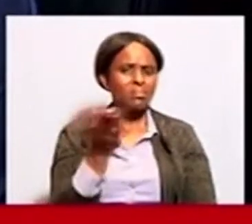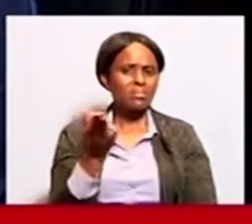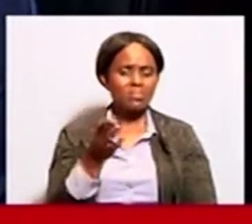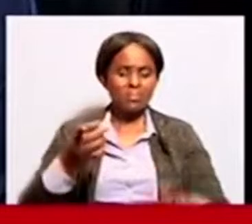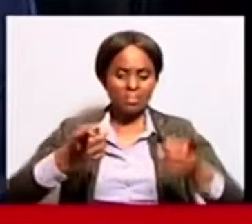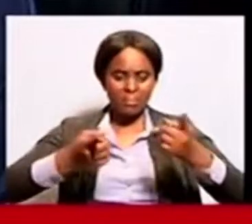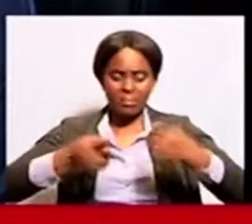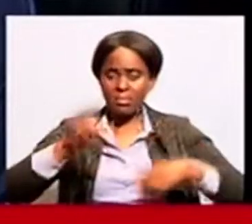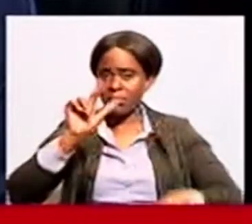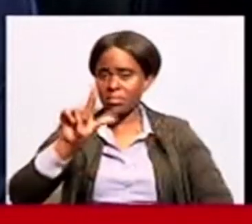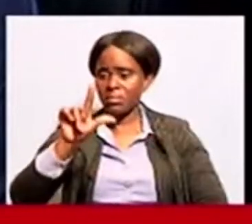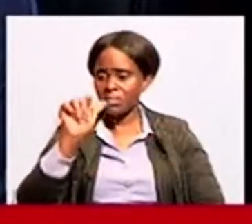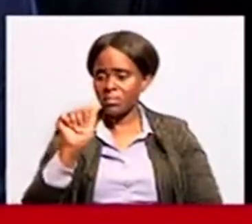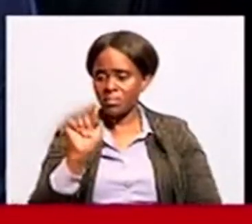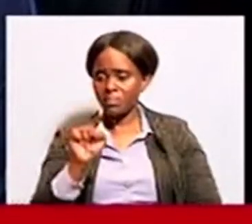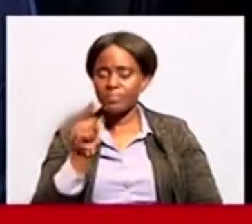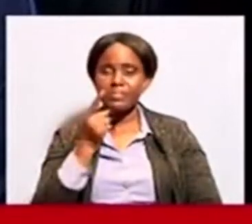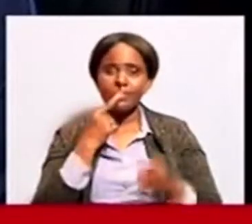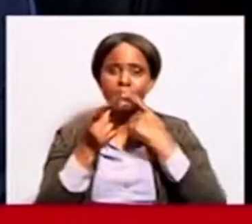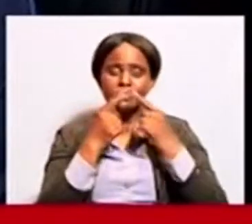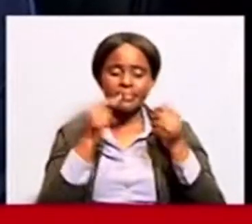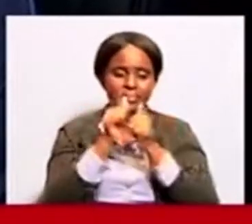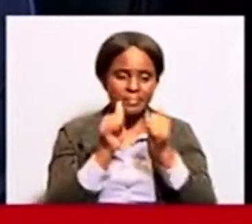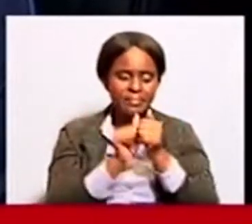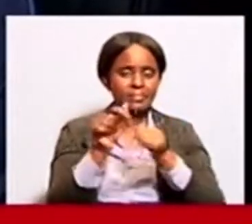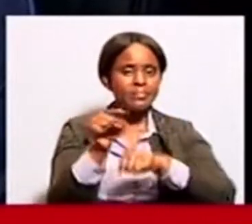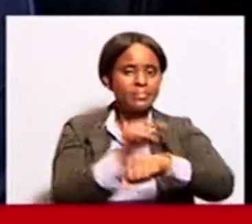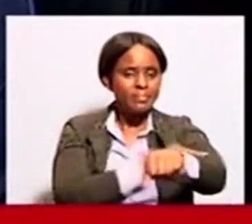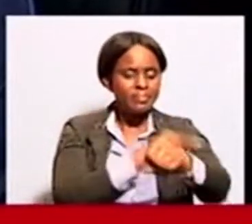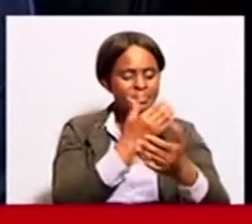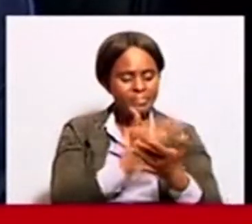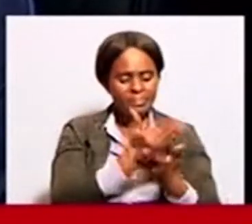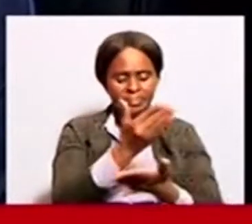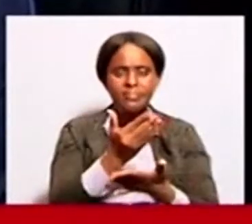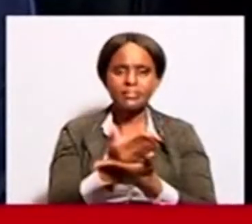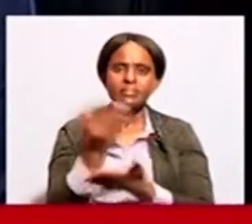local authorities talking about lengthy procurement